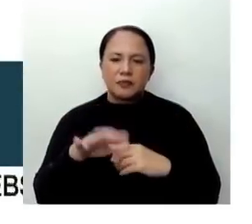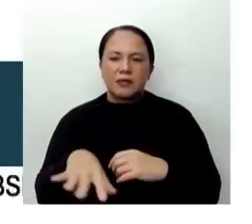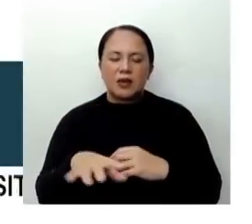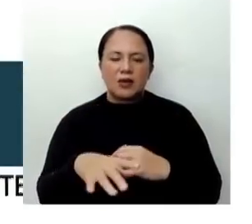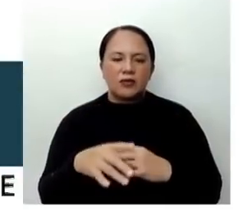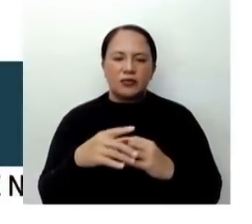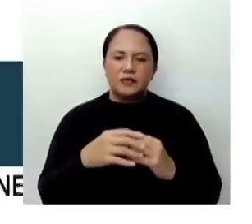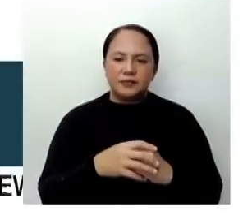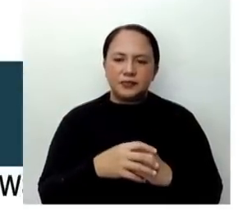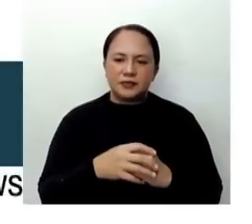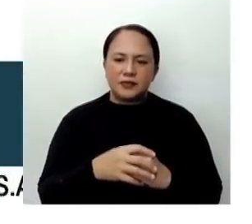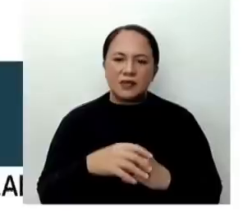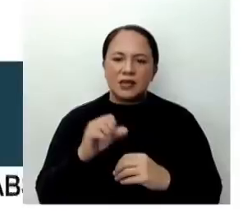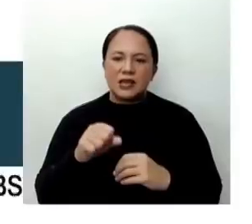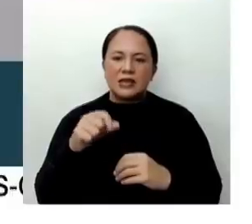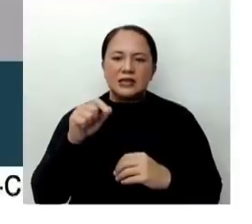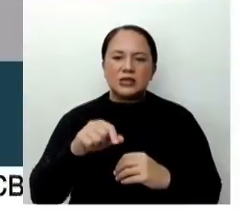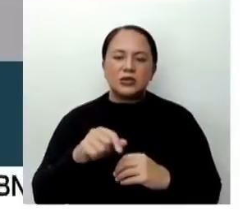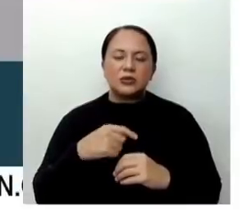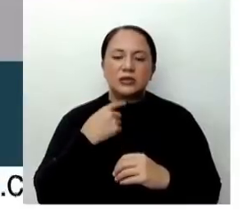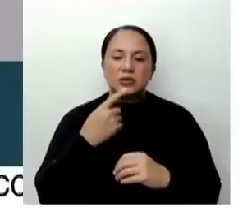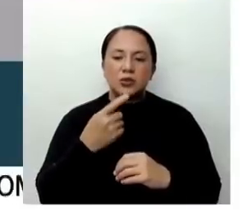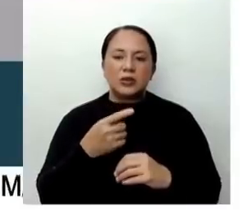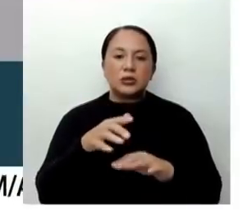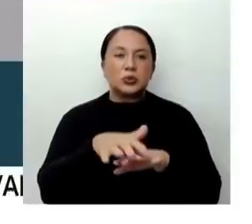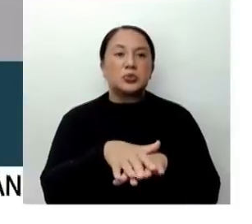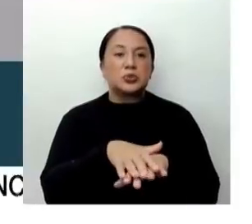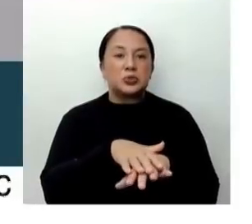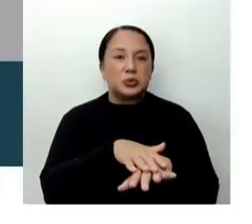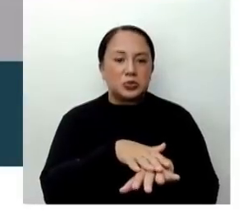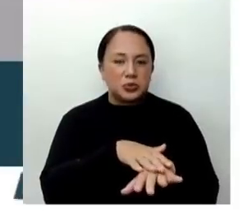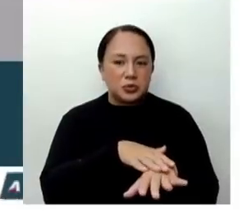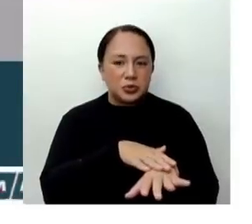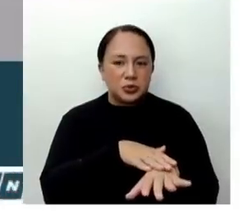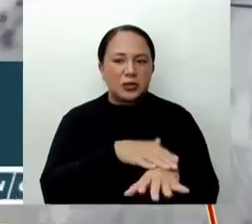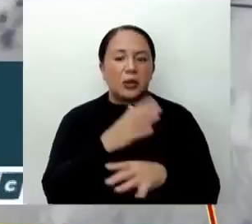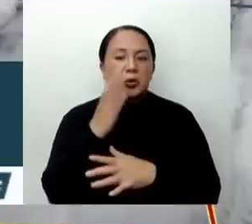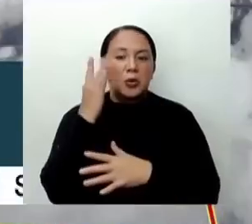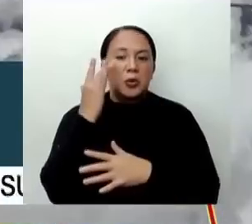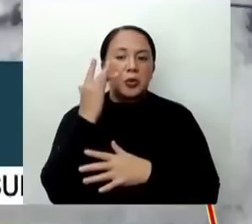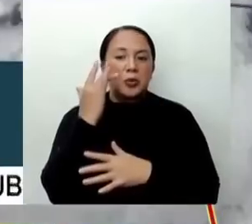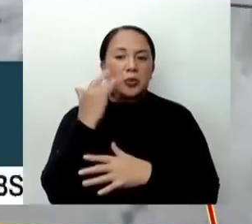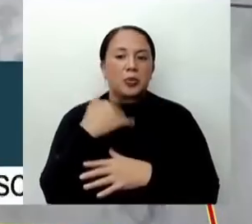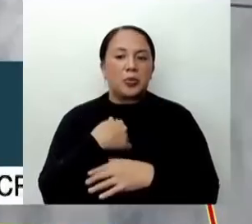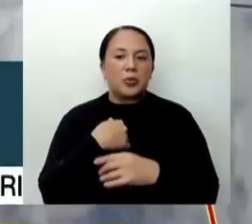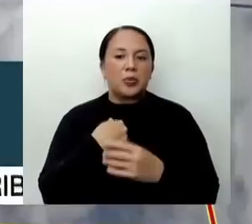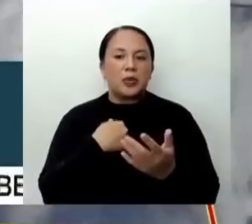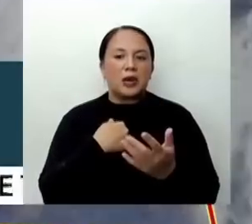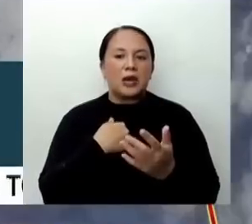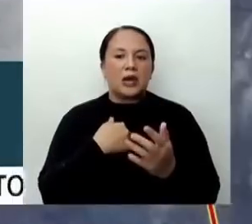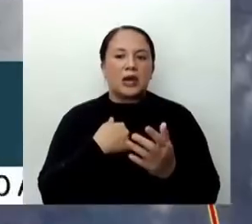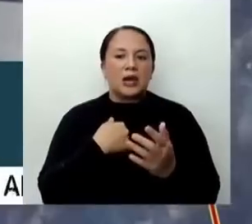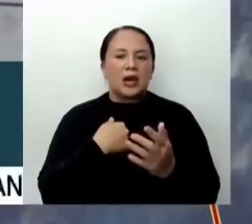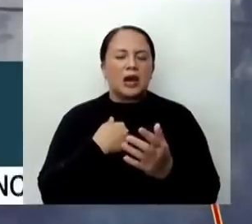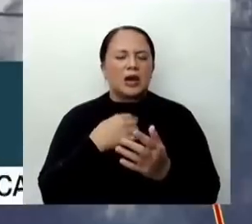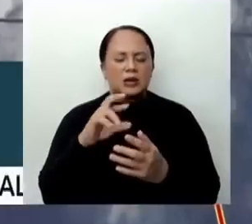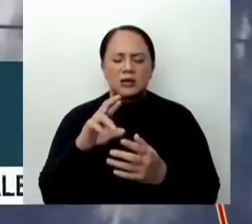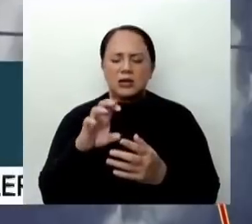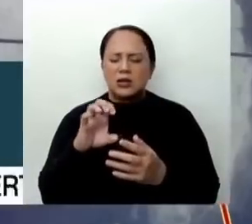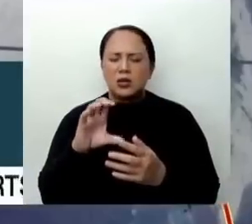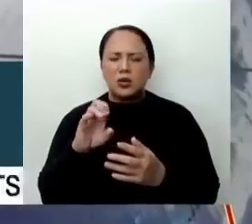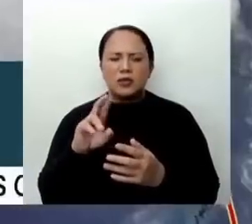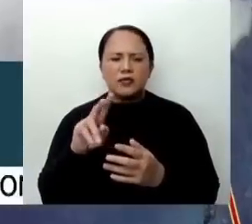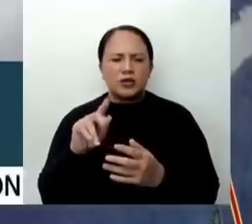time? Yes, this is deceleration or slowing down is brought about by its impending recurvature. Just like when